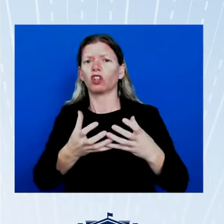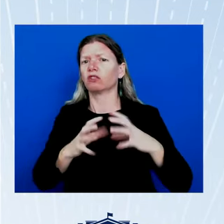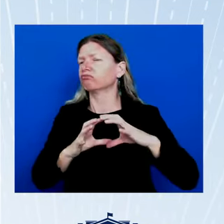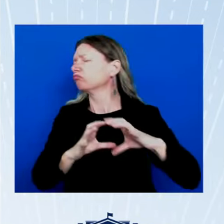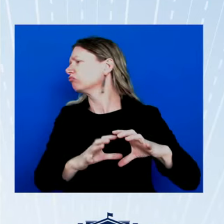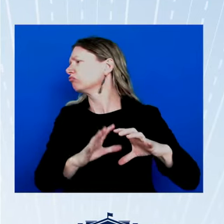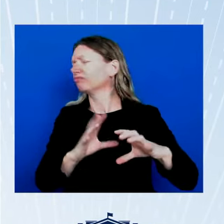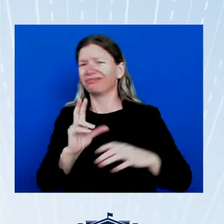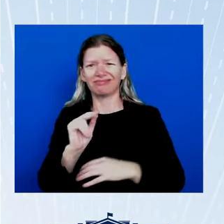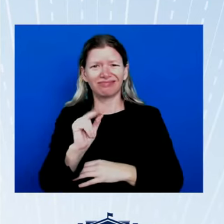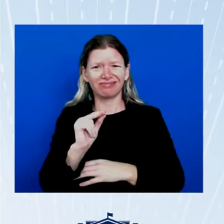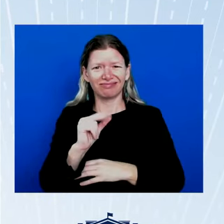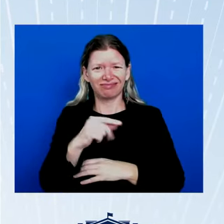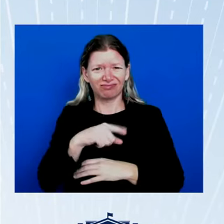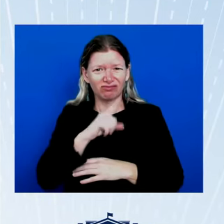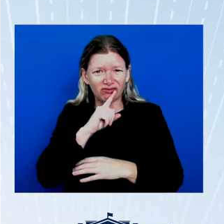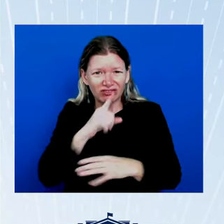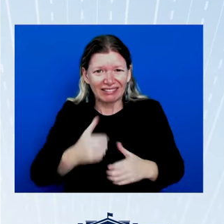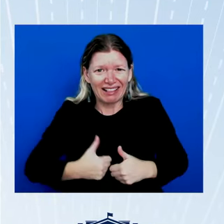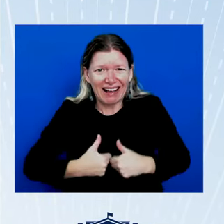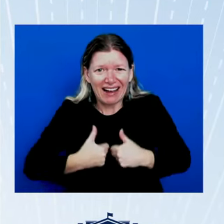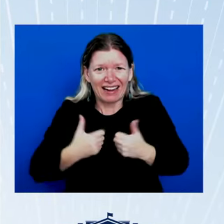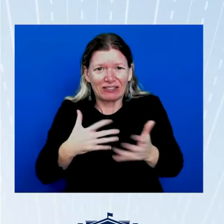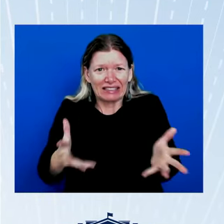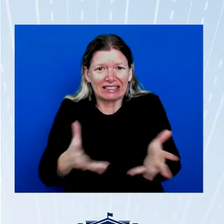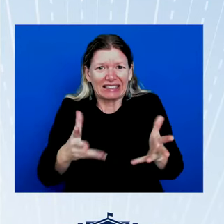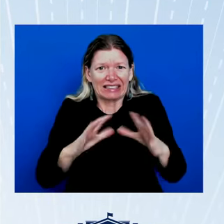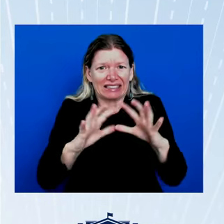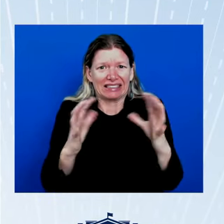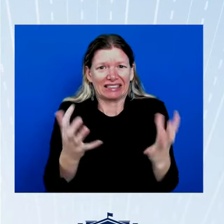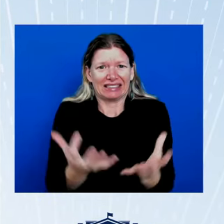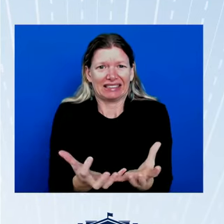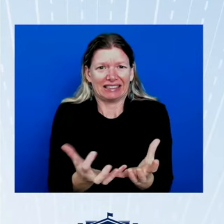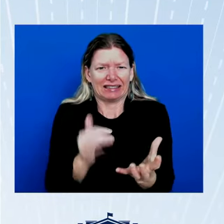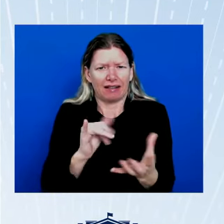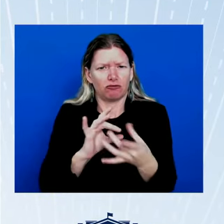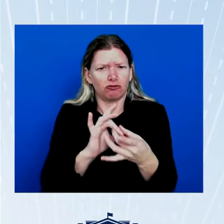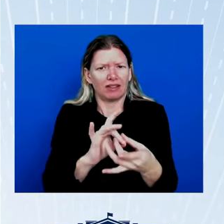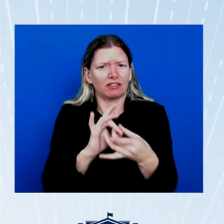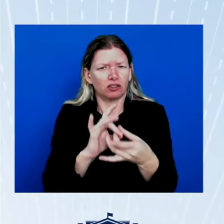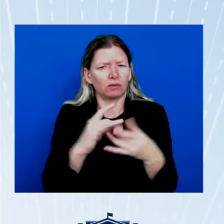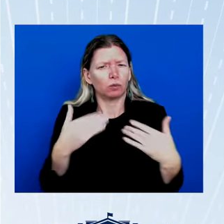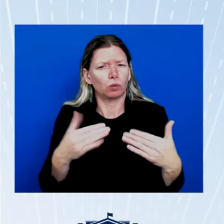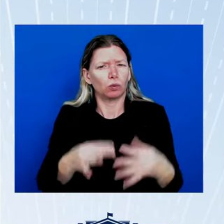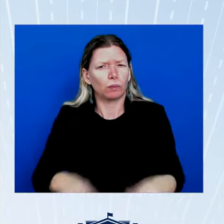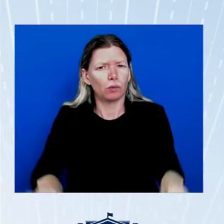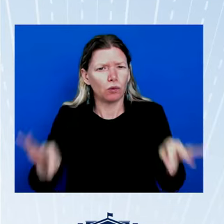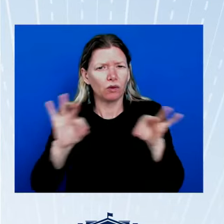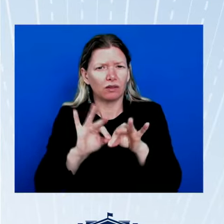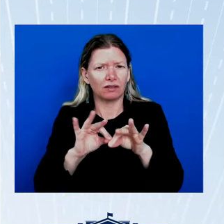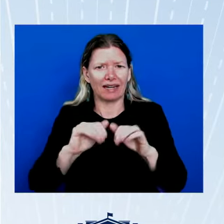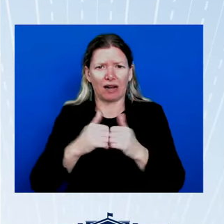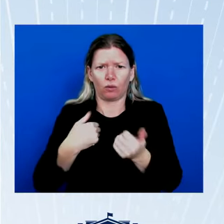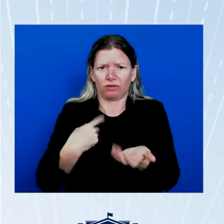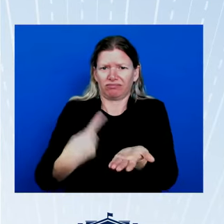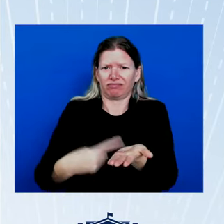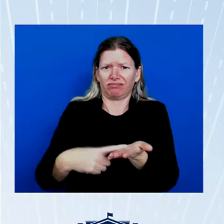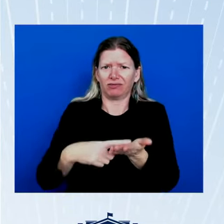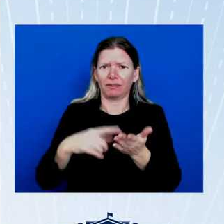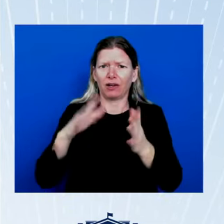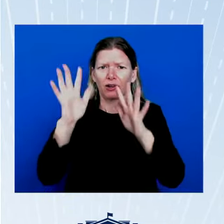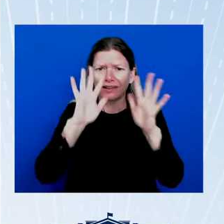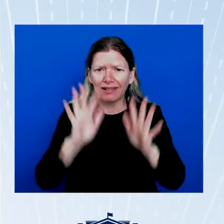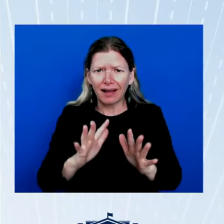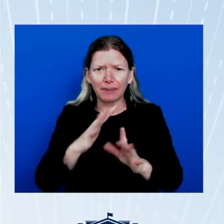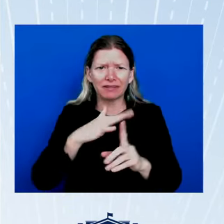is very critical. How we talk about the climate, how we talk about our surroundings, makes all the difference. What